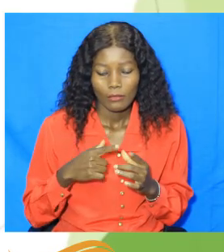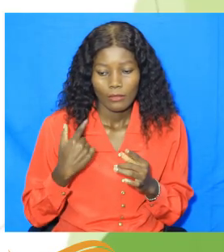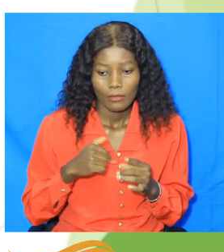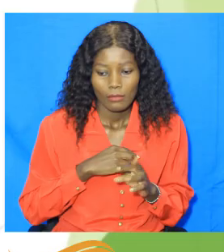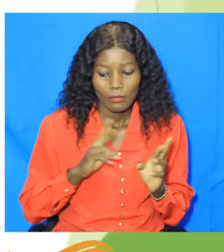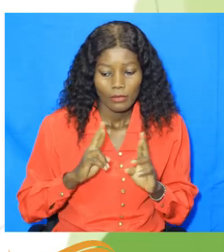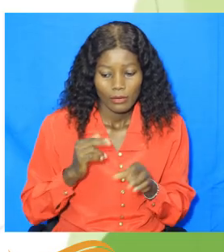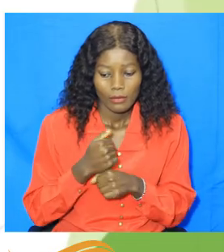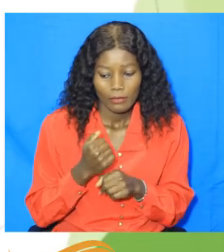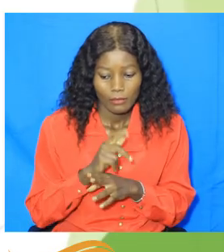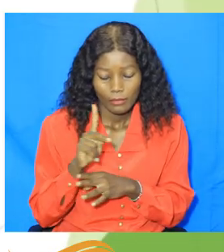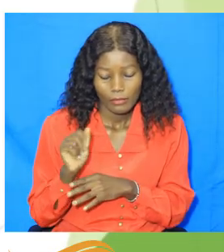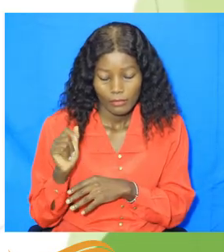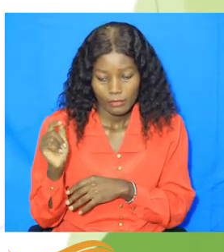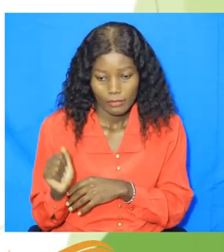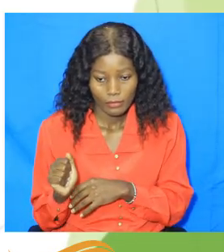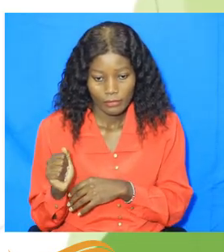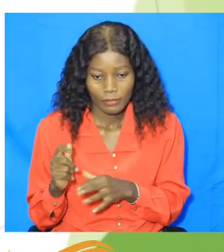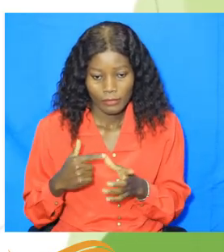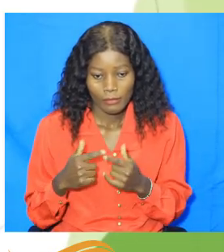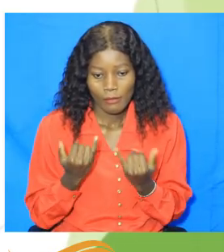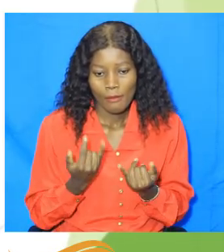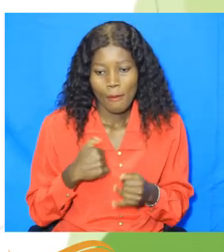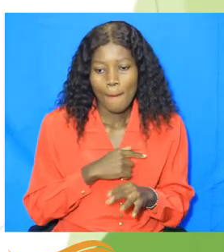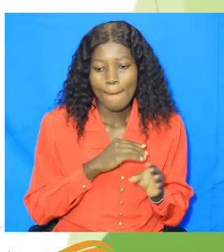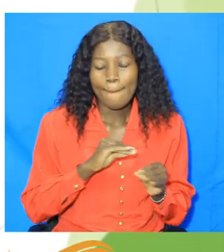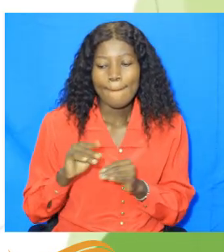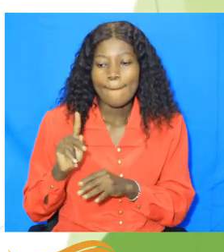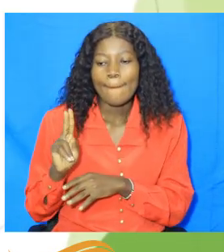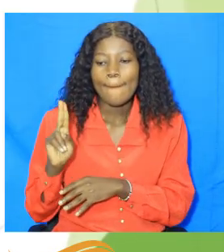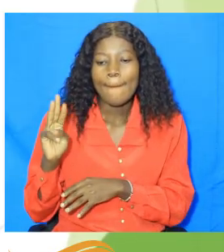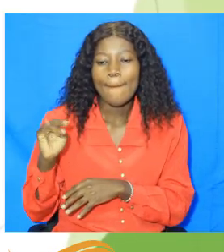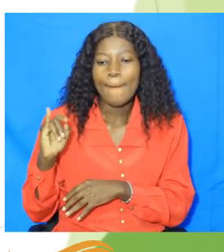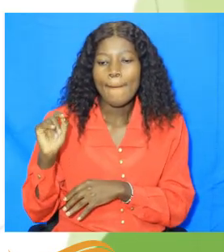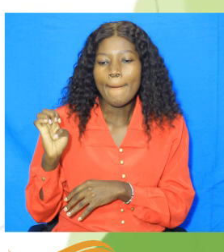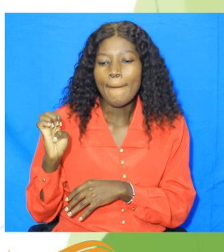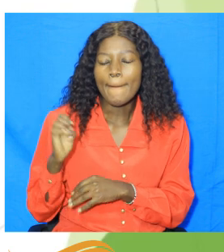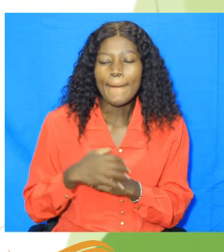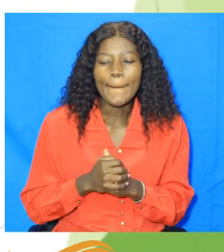it, and now we are going to kumite. So